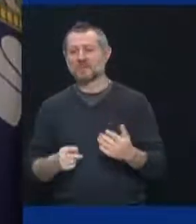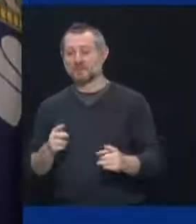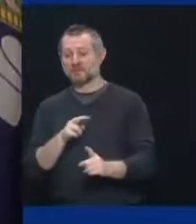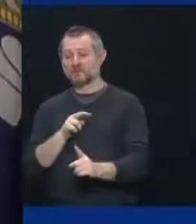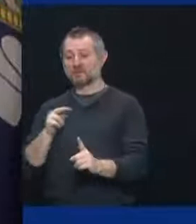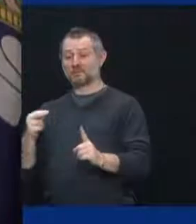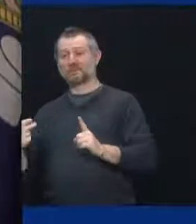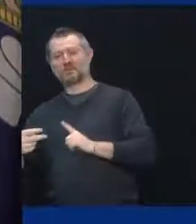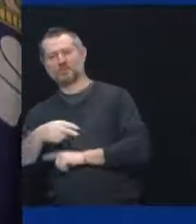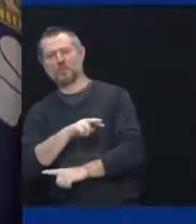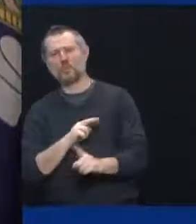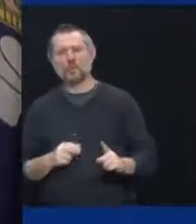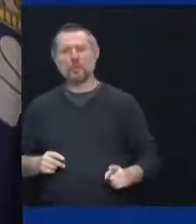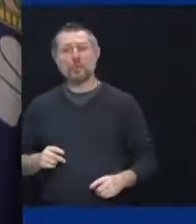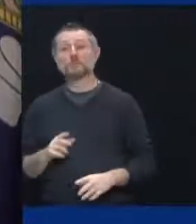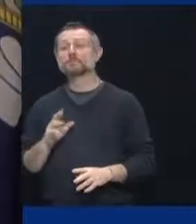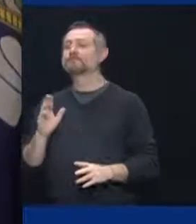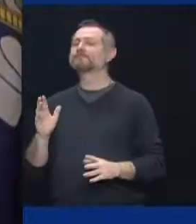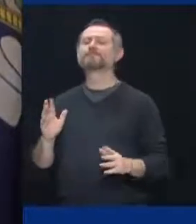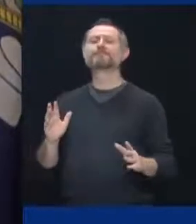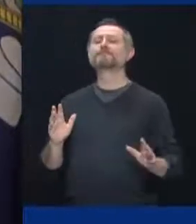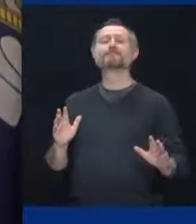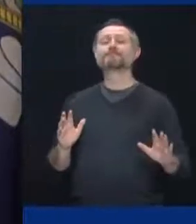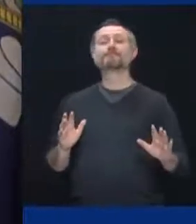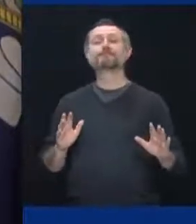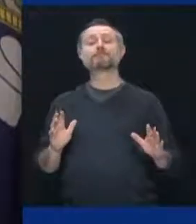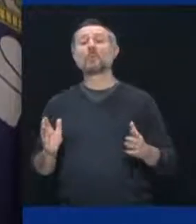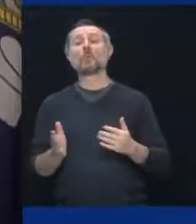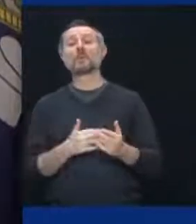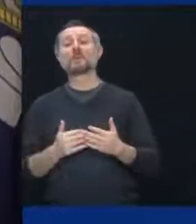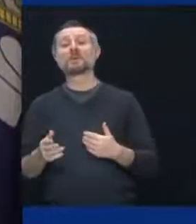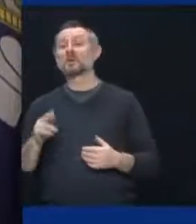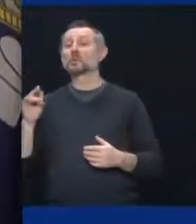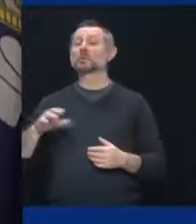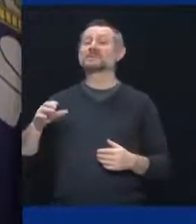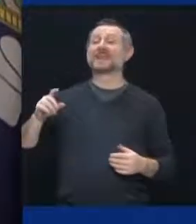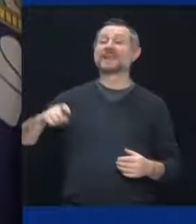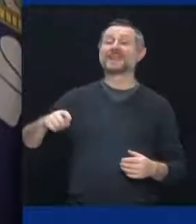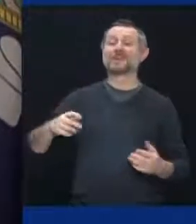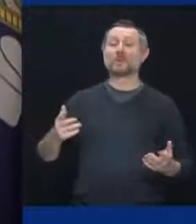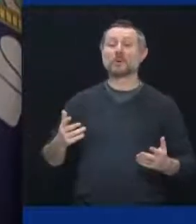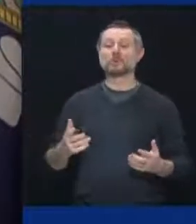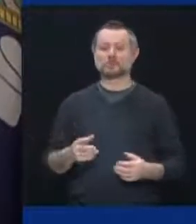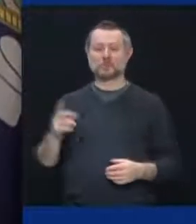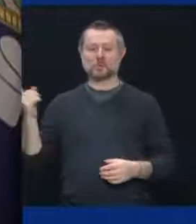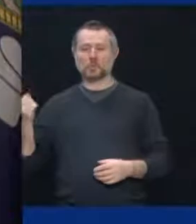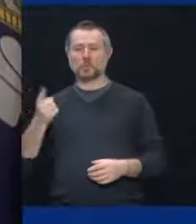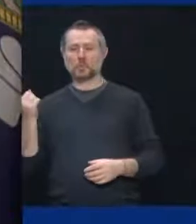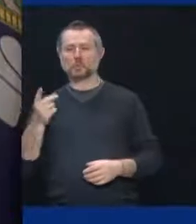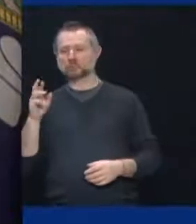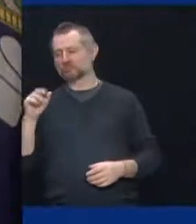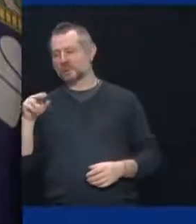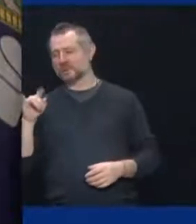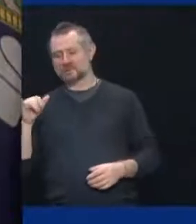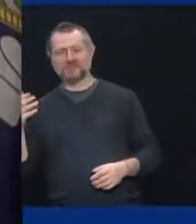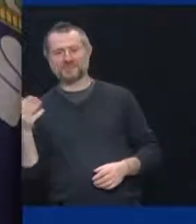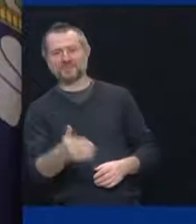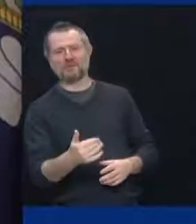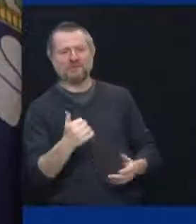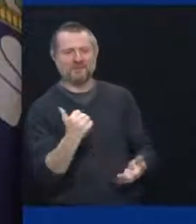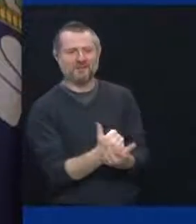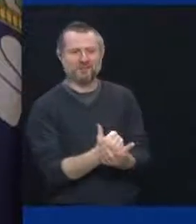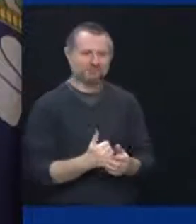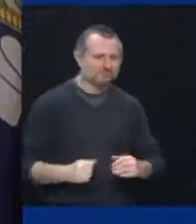And I have to tell you, whatever New York needs, Randy's always been there. However extraordinary the